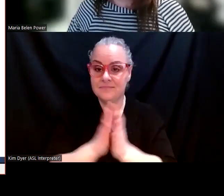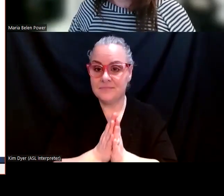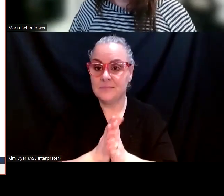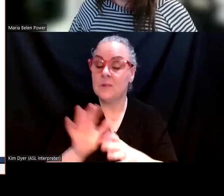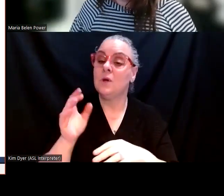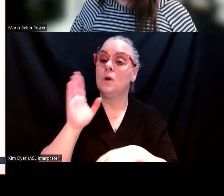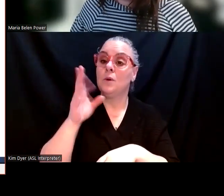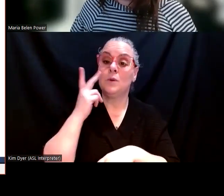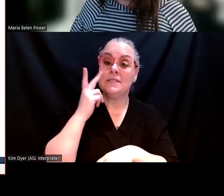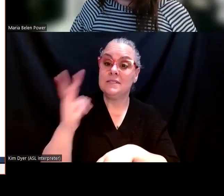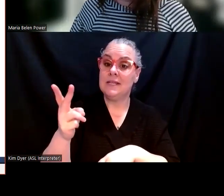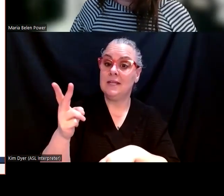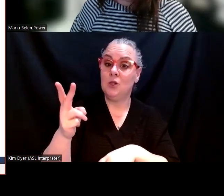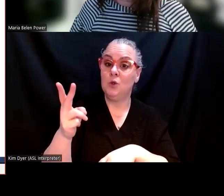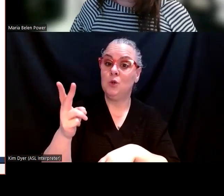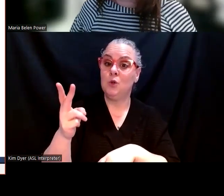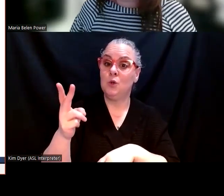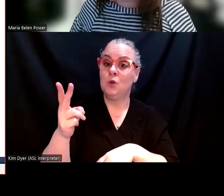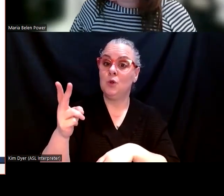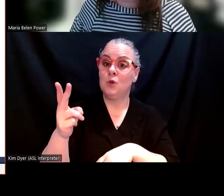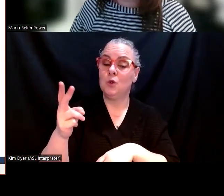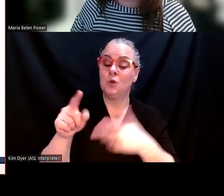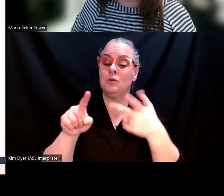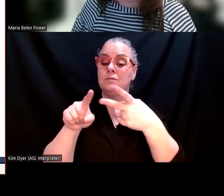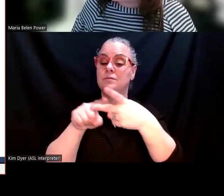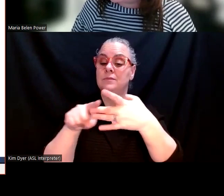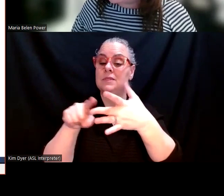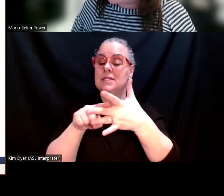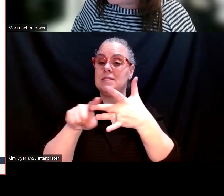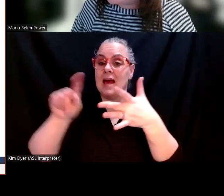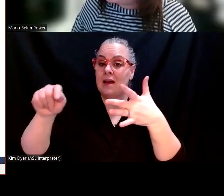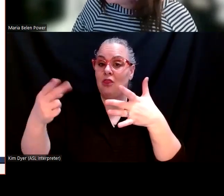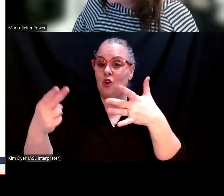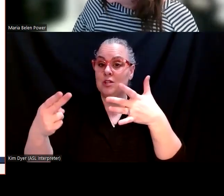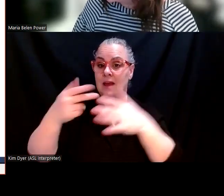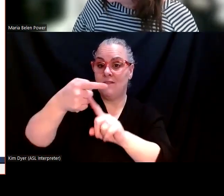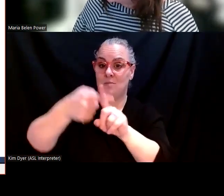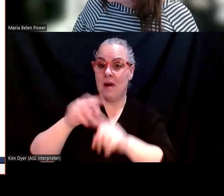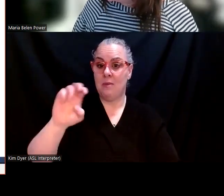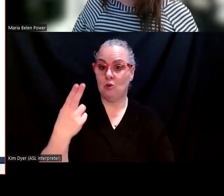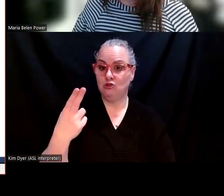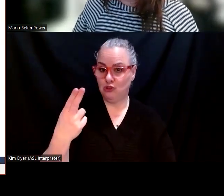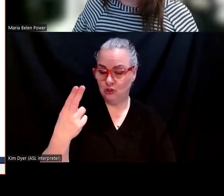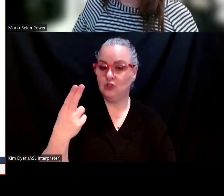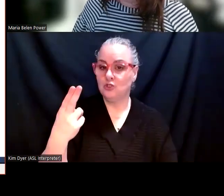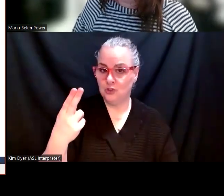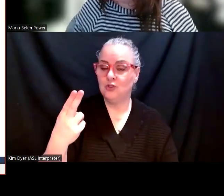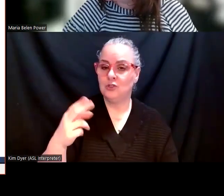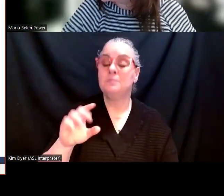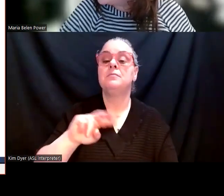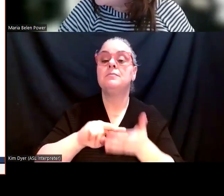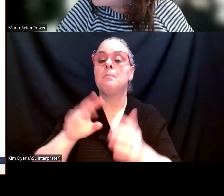you on the second Thursday of the month in March, which is